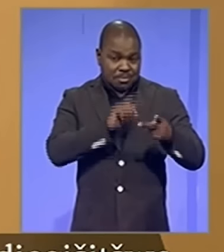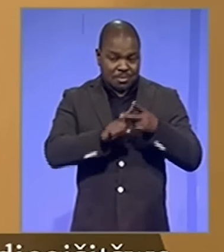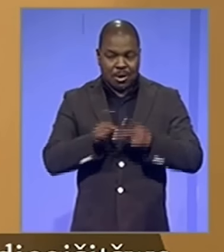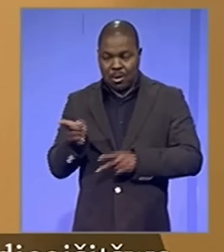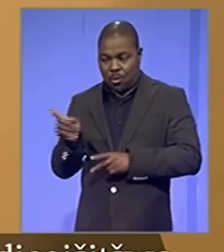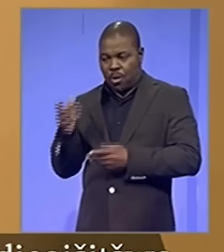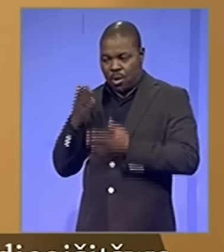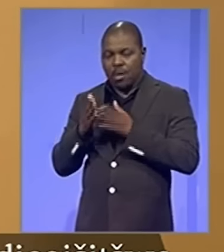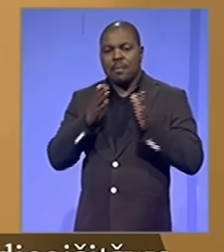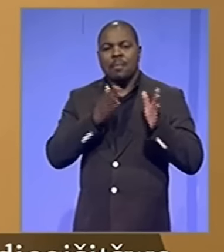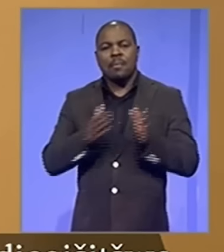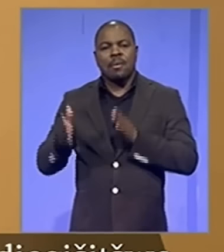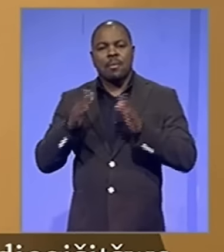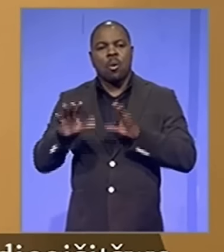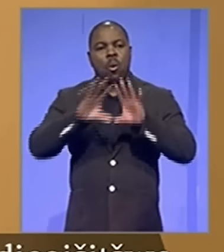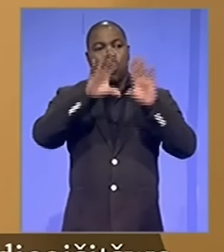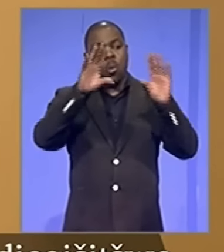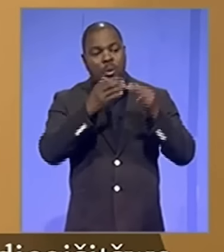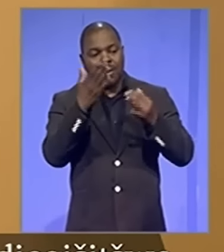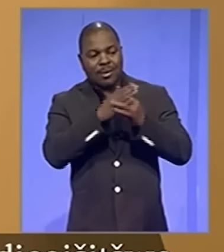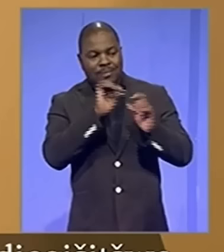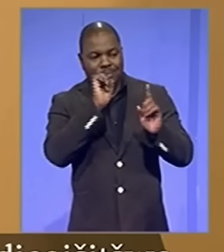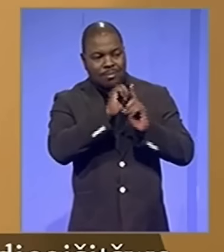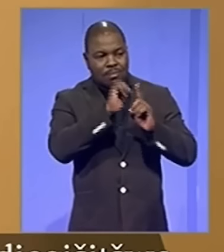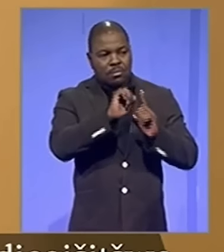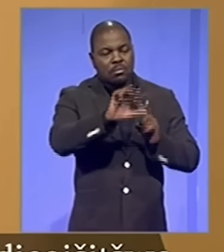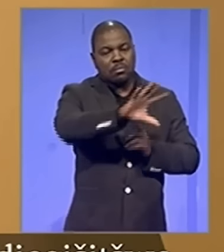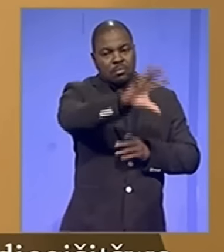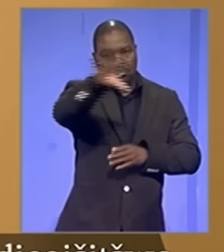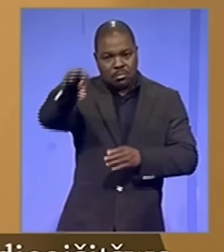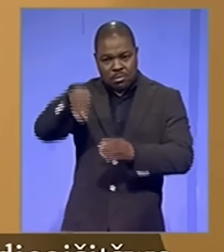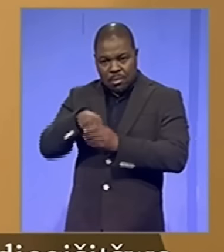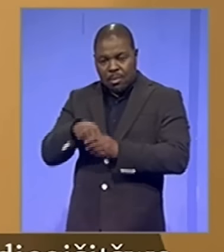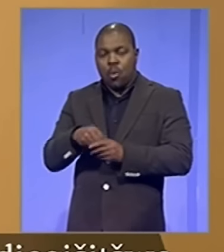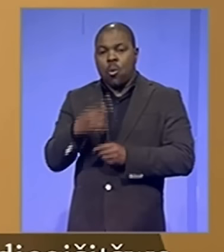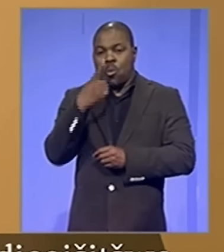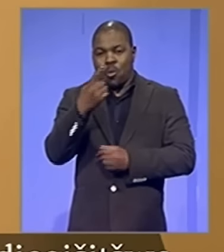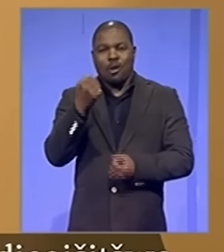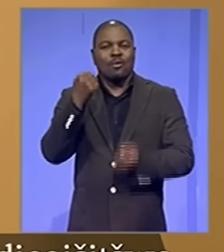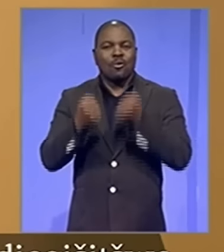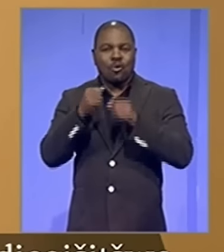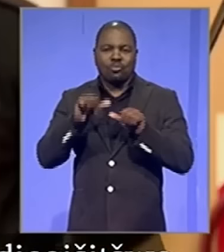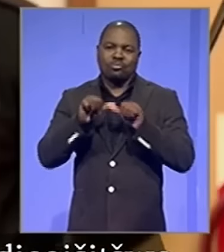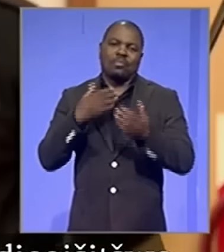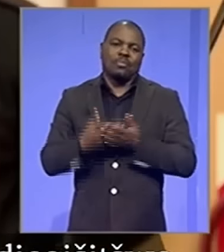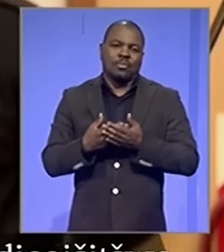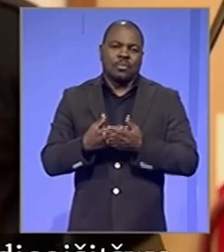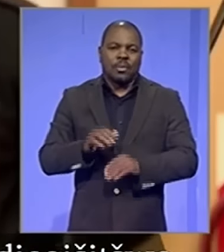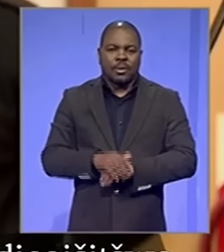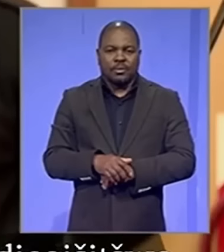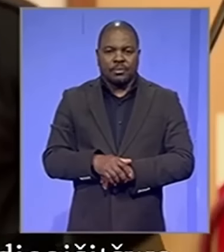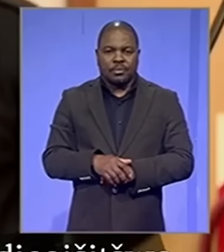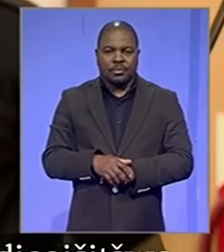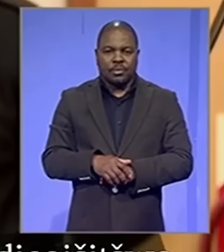go rulaganya gore ditatofatso tsotlhe tsa ga Setshwantsho di sekele kwa kgotlatshekelo e le nosi.